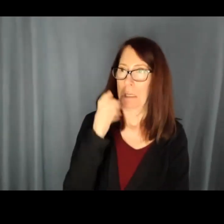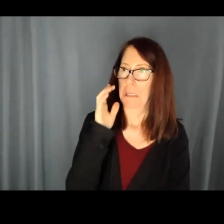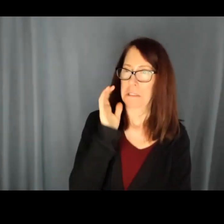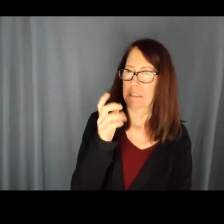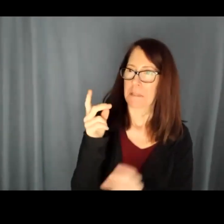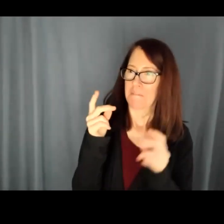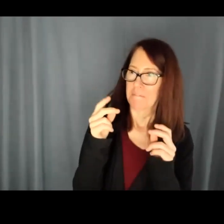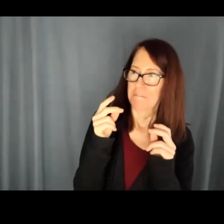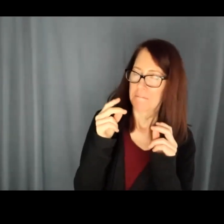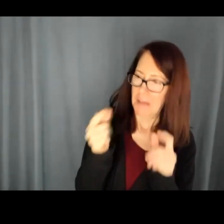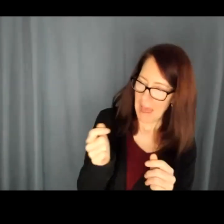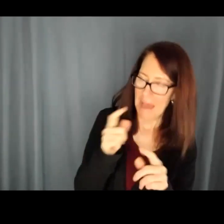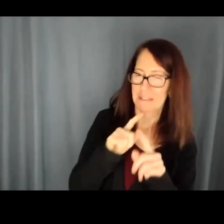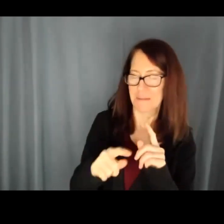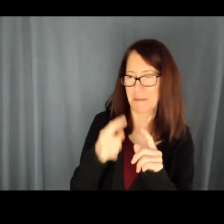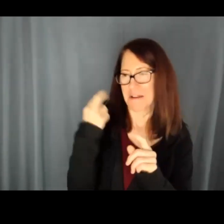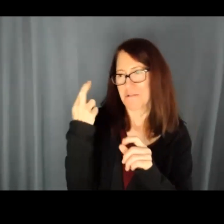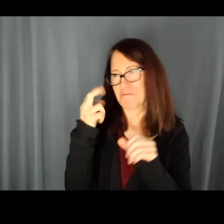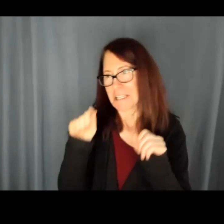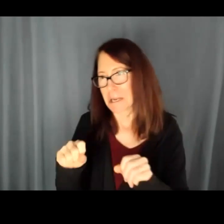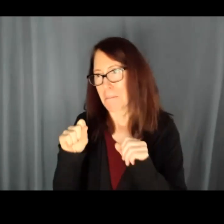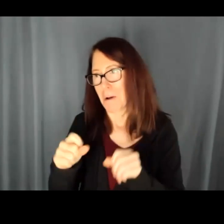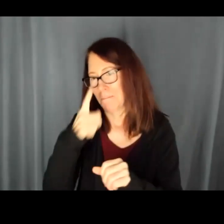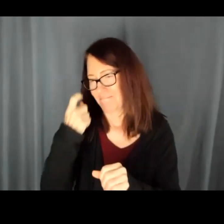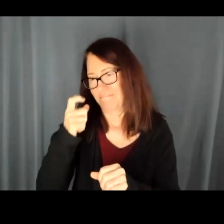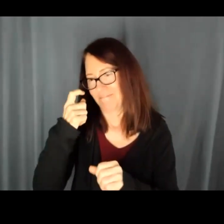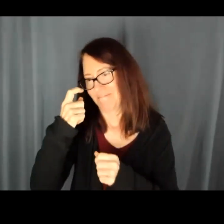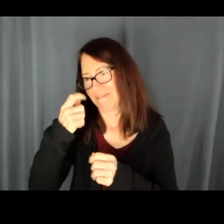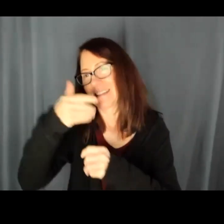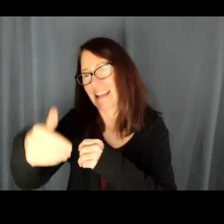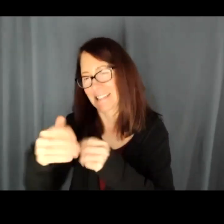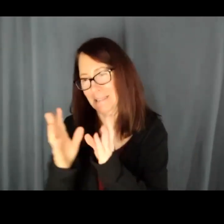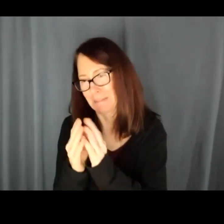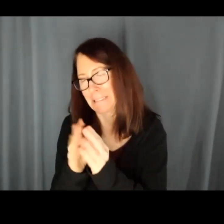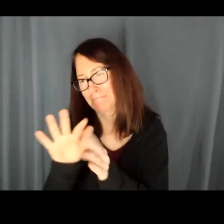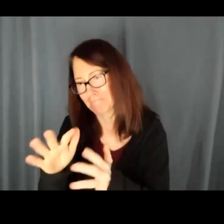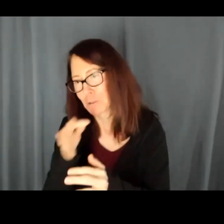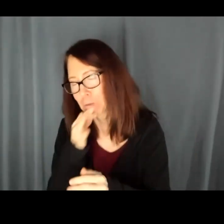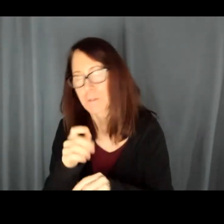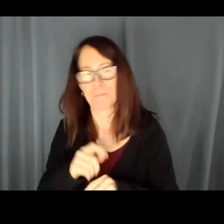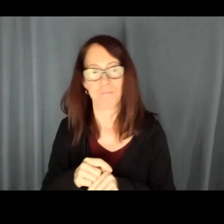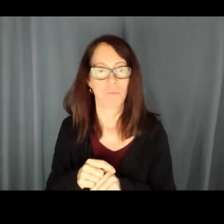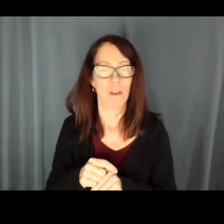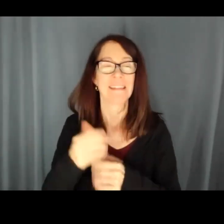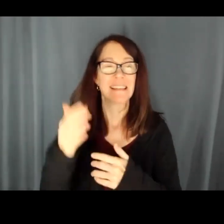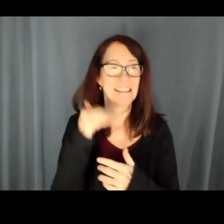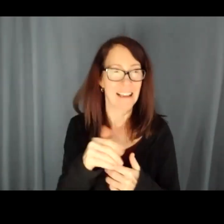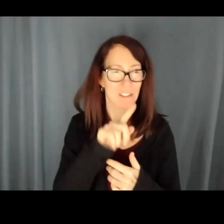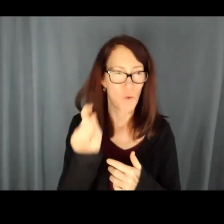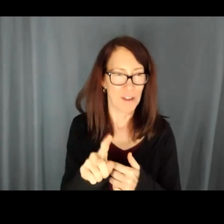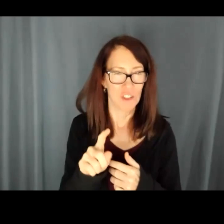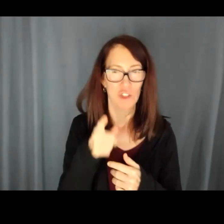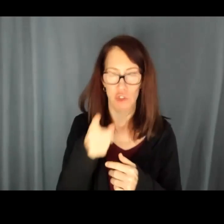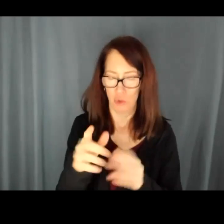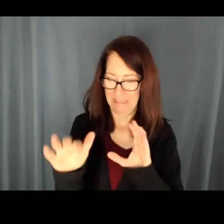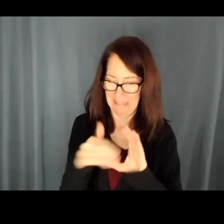next meeting is going to be taking place. My other question about the process is, in the email that you sent to us,